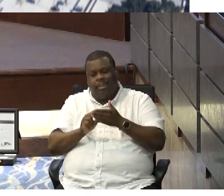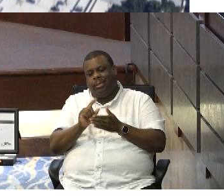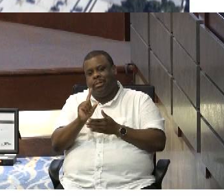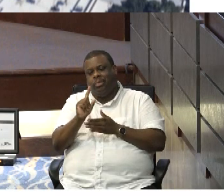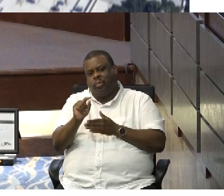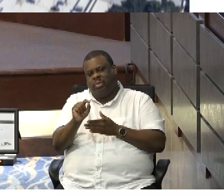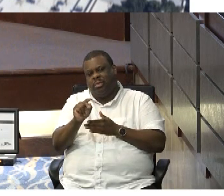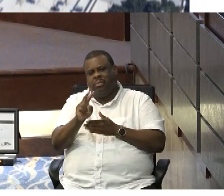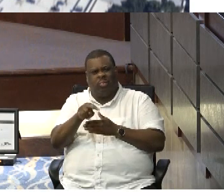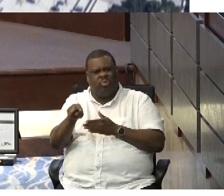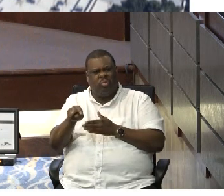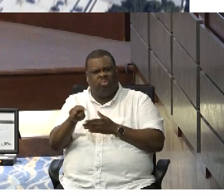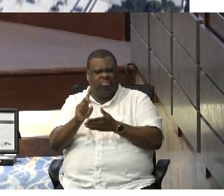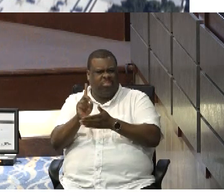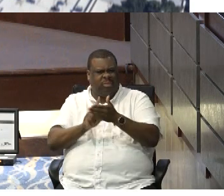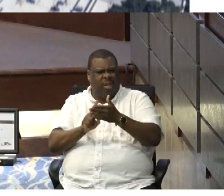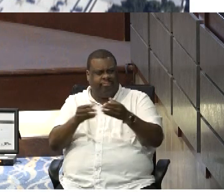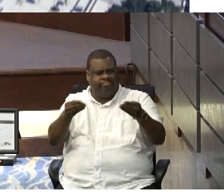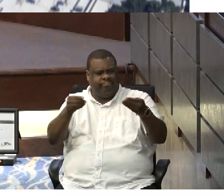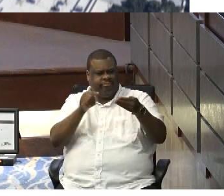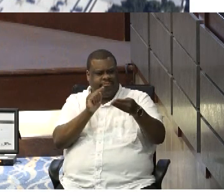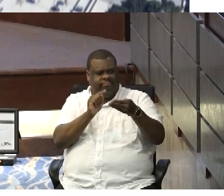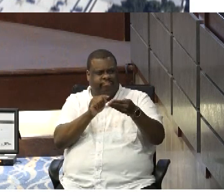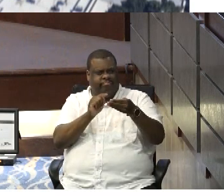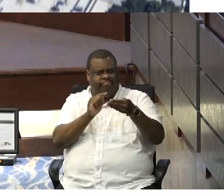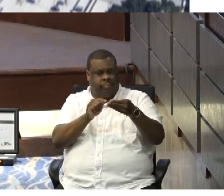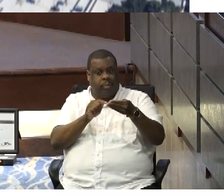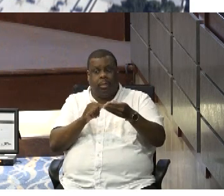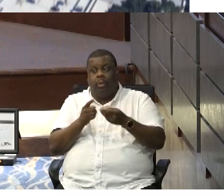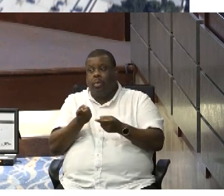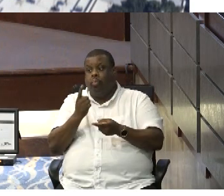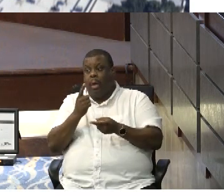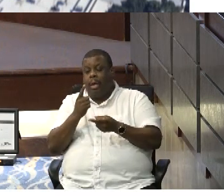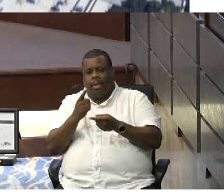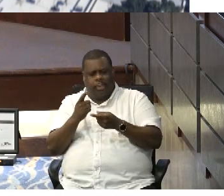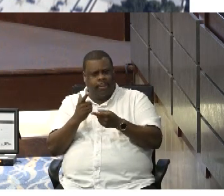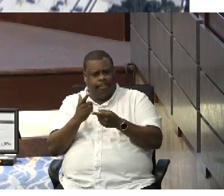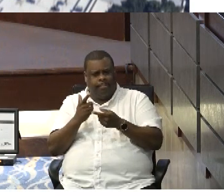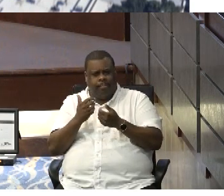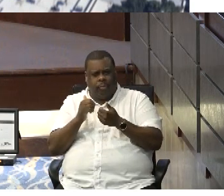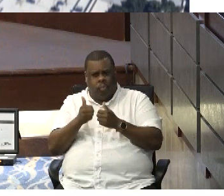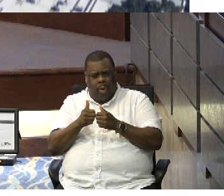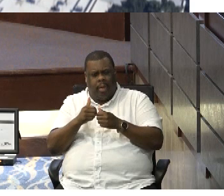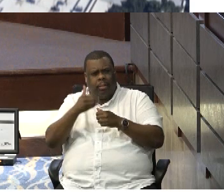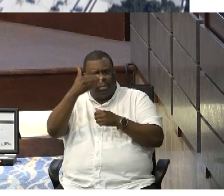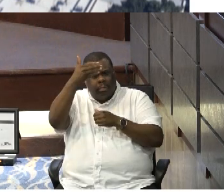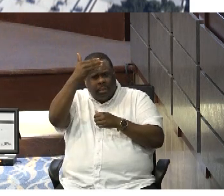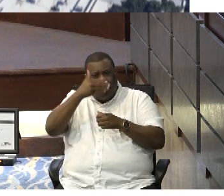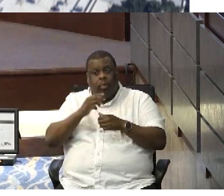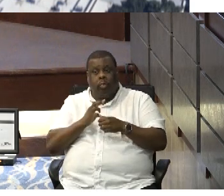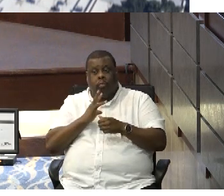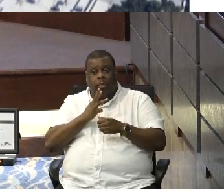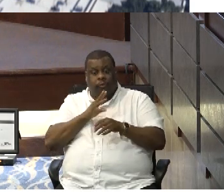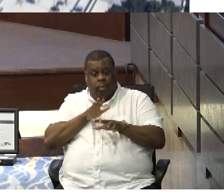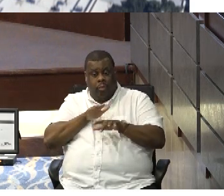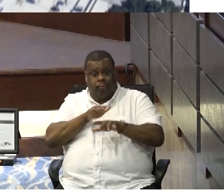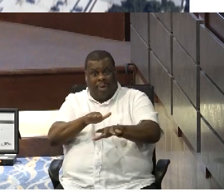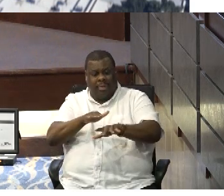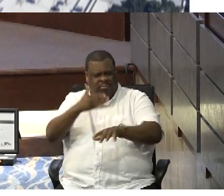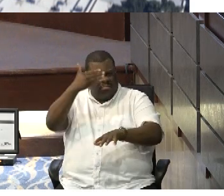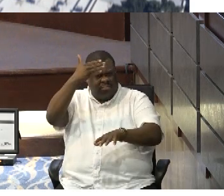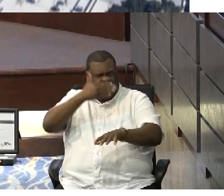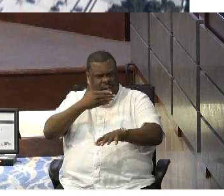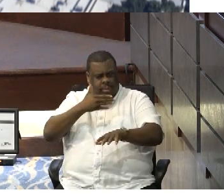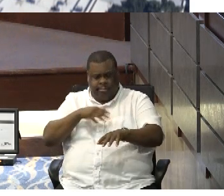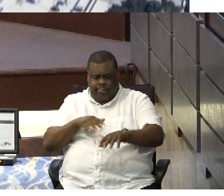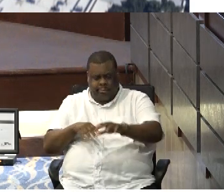2022. So the challenge was to design a riverfront performing arts center which would really optimize